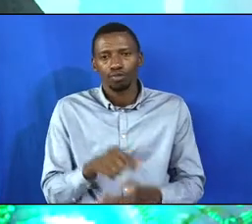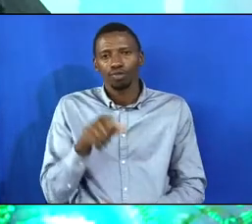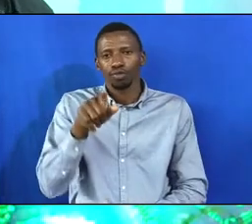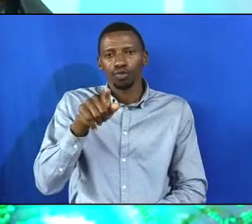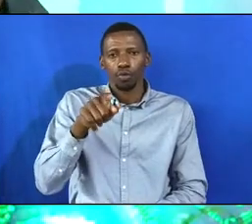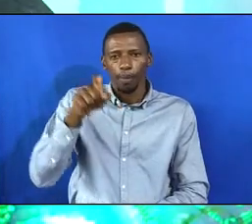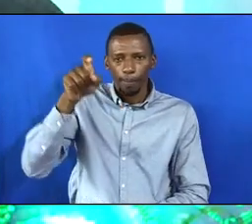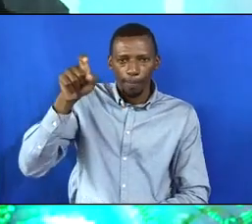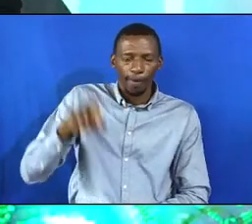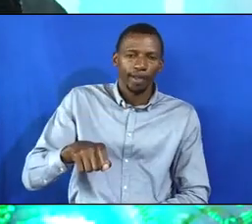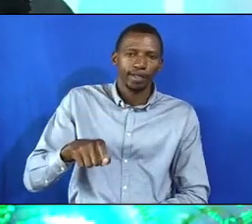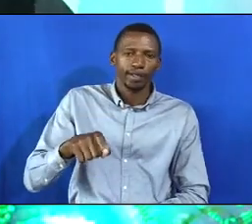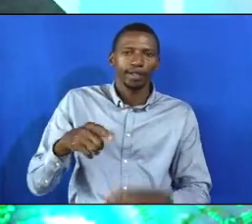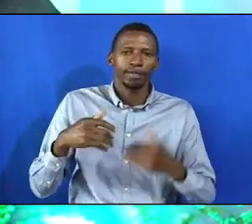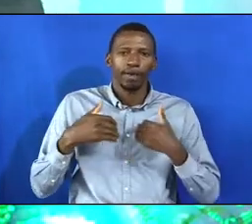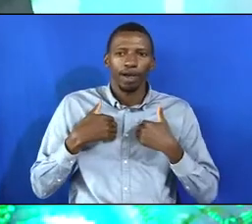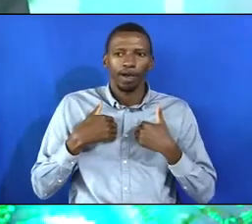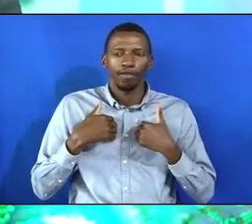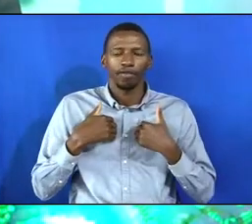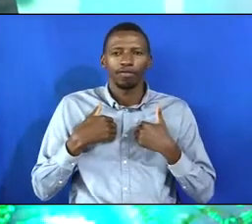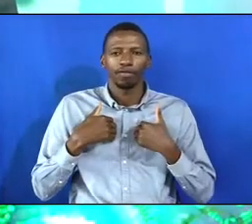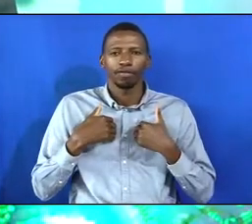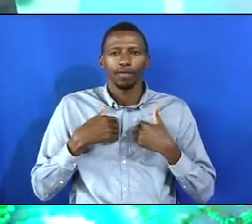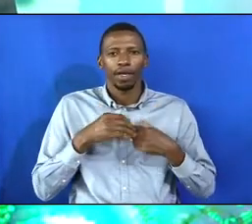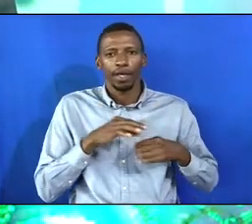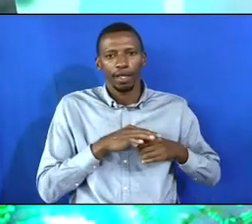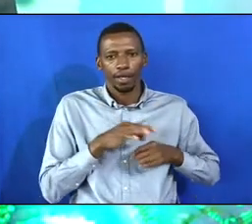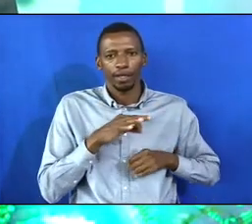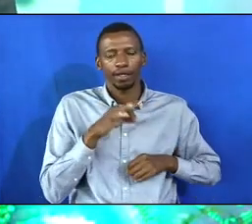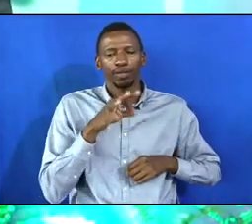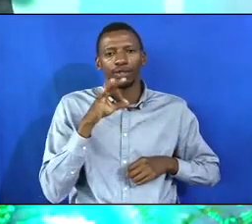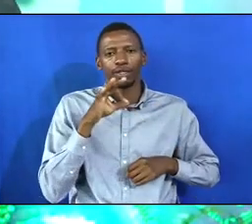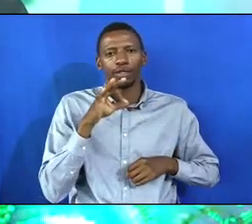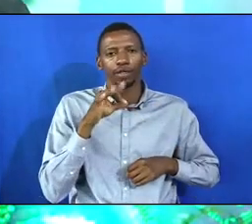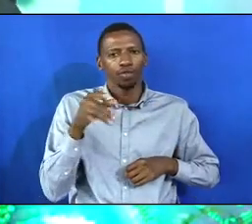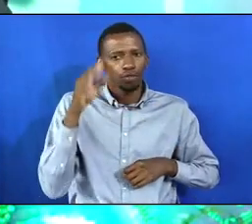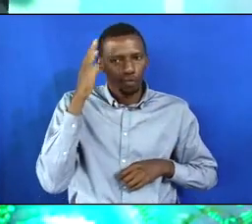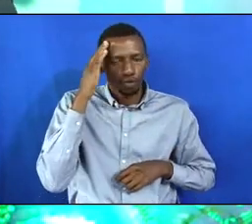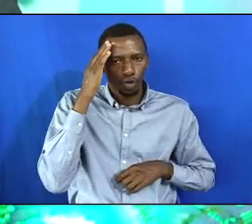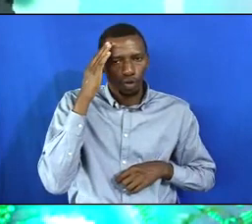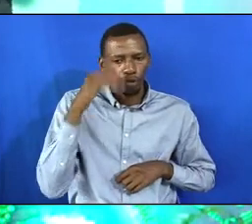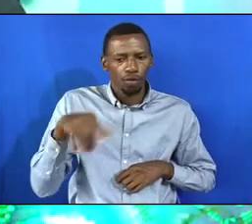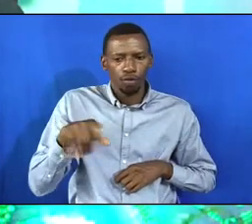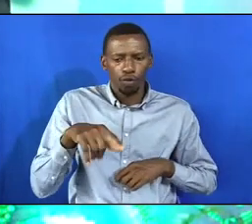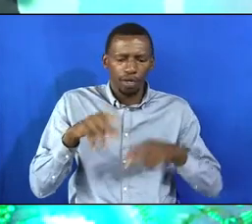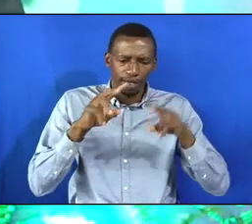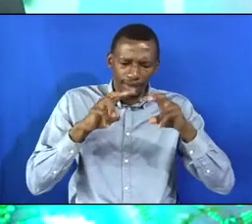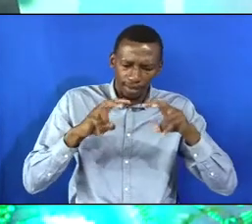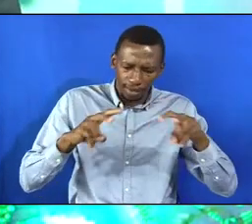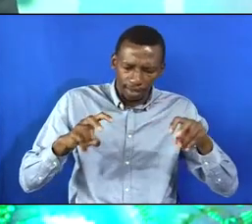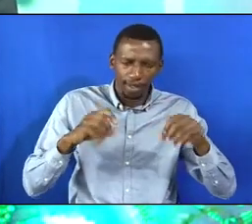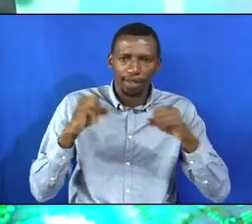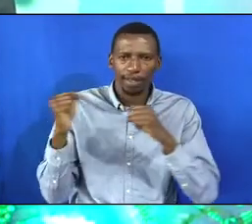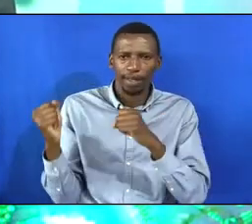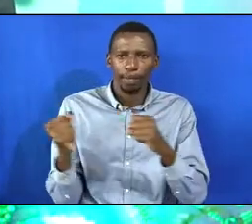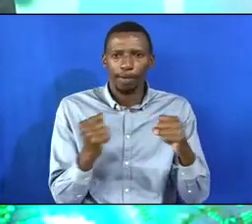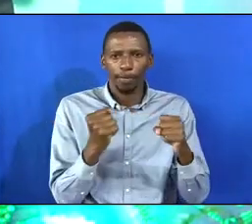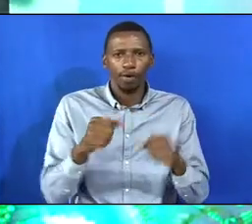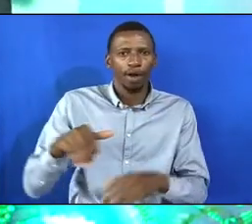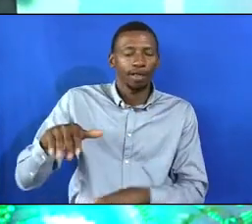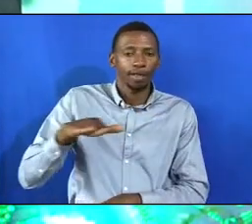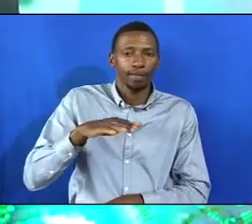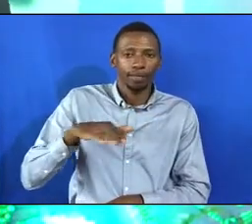you must have the outreach spirit. You know, we are seeking the power and the presence of the Holy